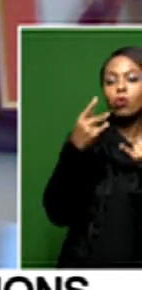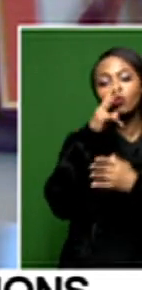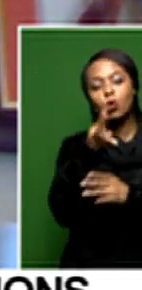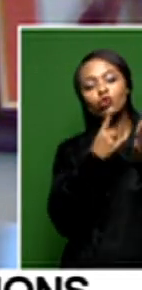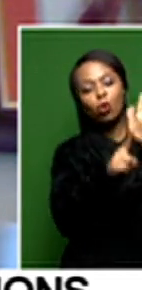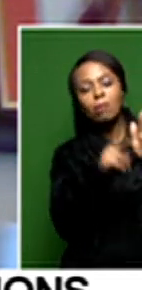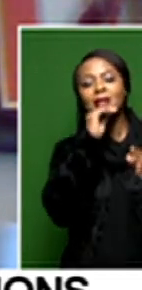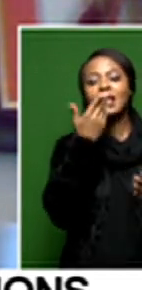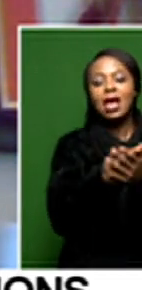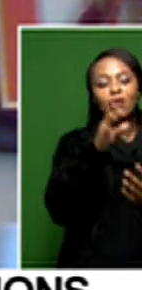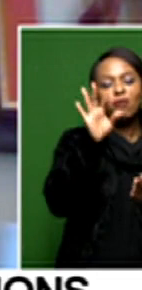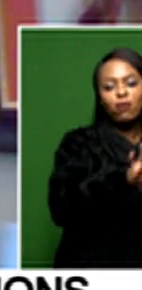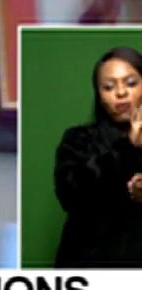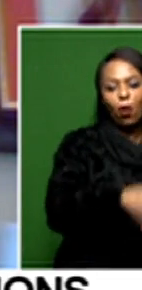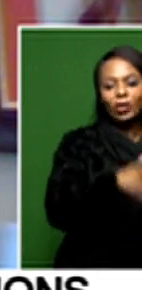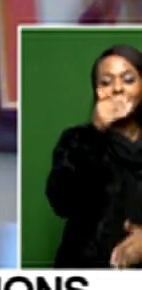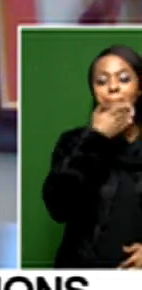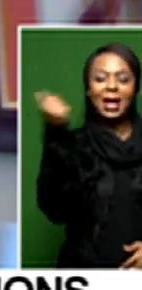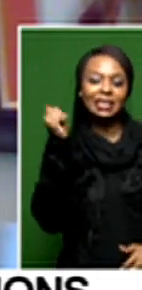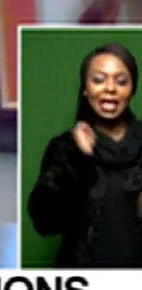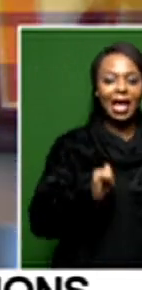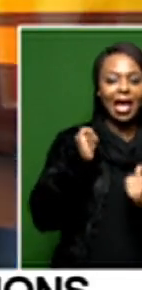vote for their best. Okay.